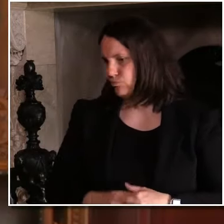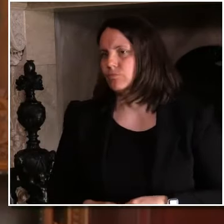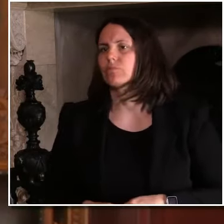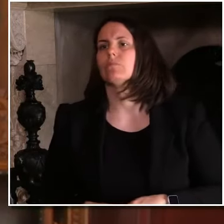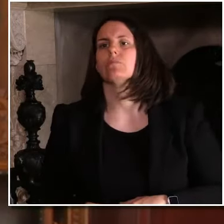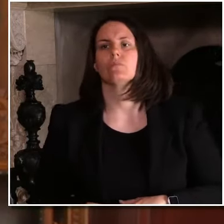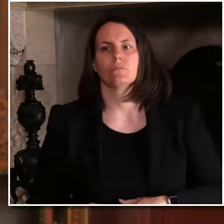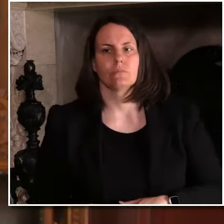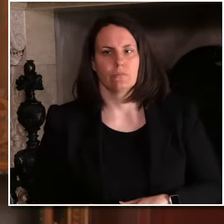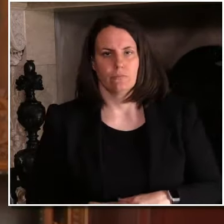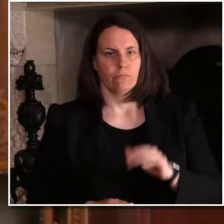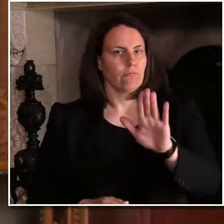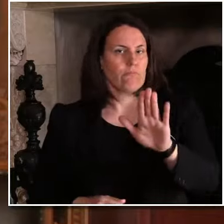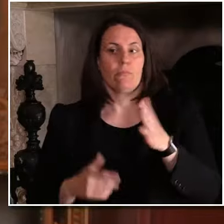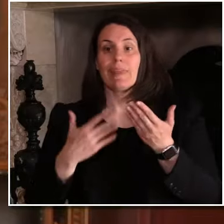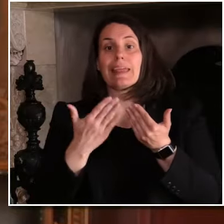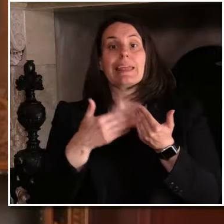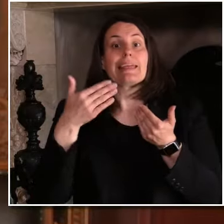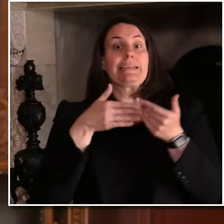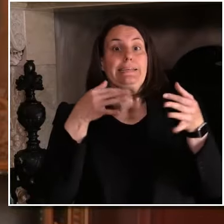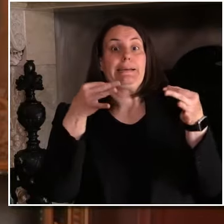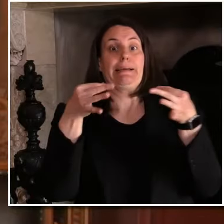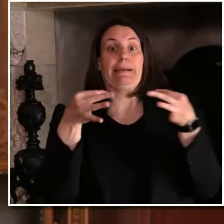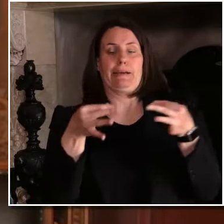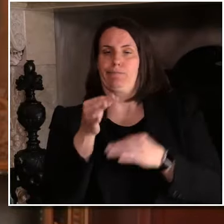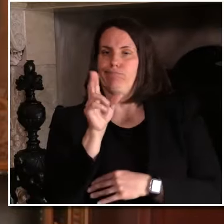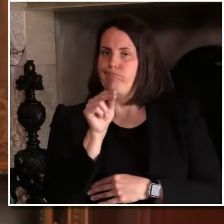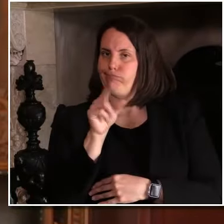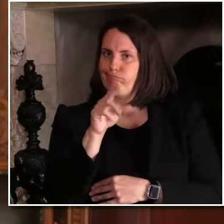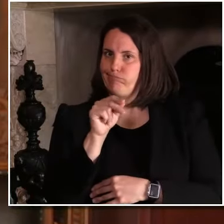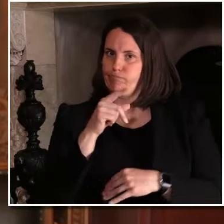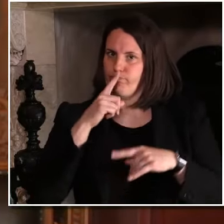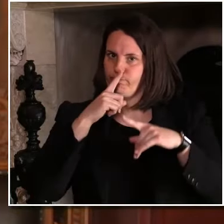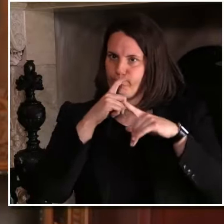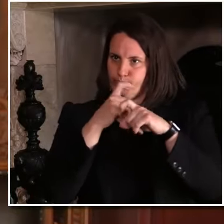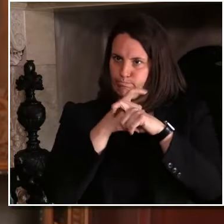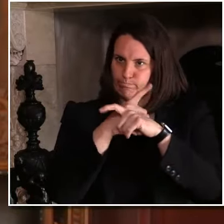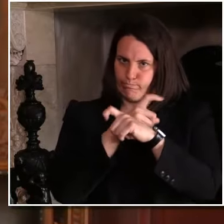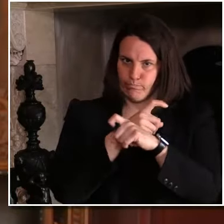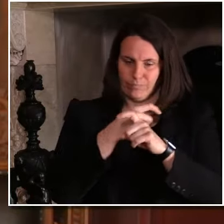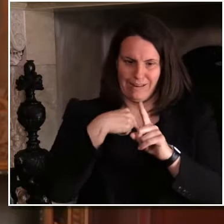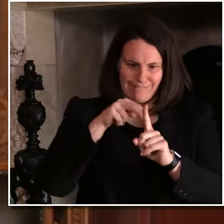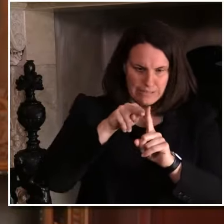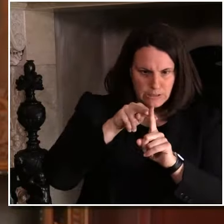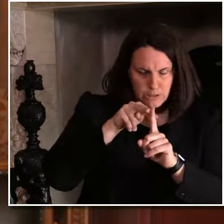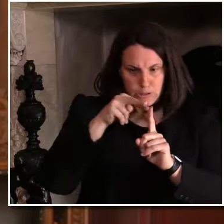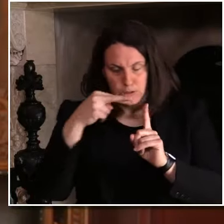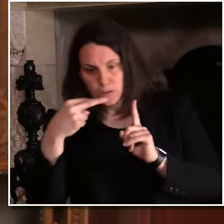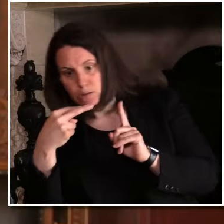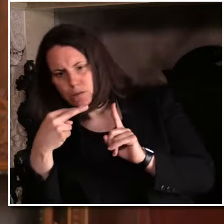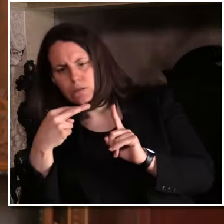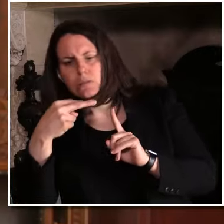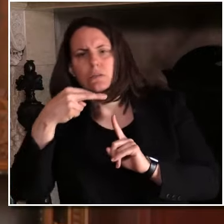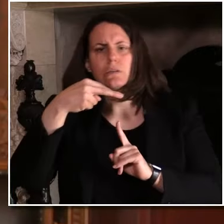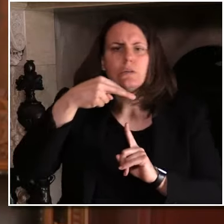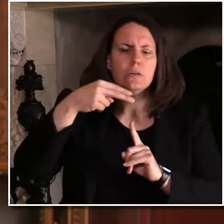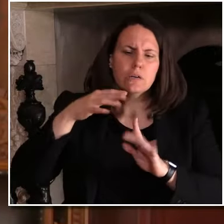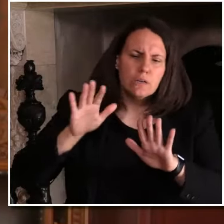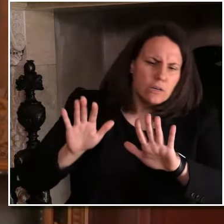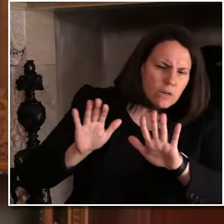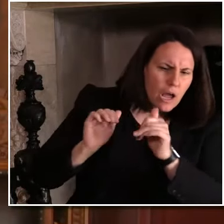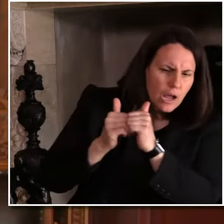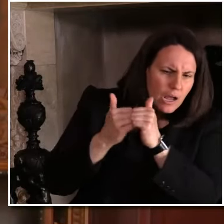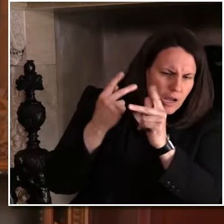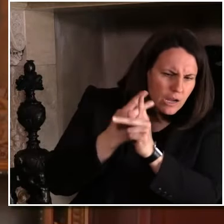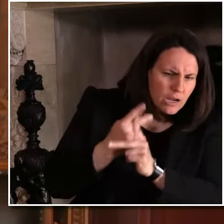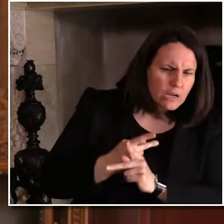complex phenomenon. You have to look at it from multiple different perspectives to get a clear picture. And so we use different metrics to look at different perspectives. So the number of